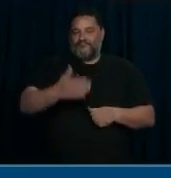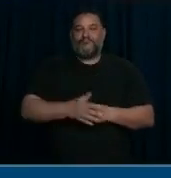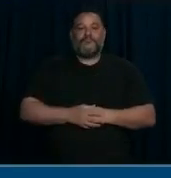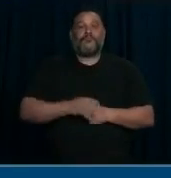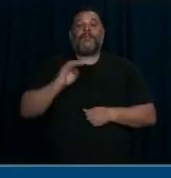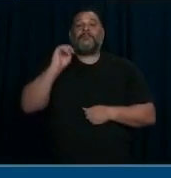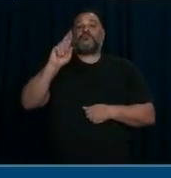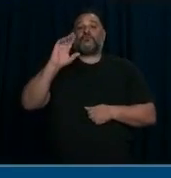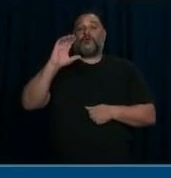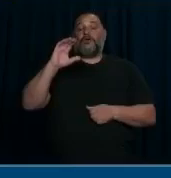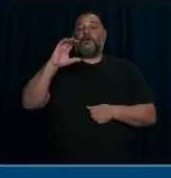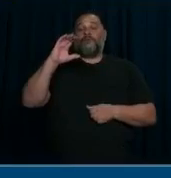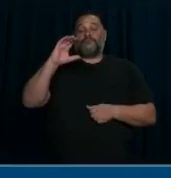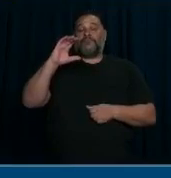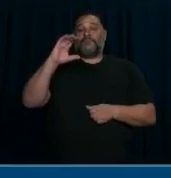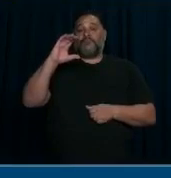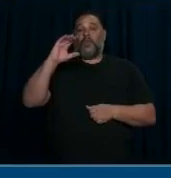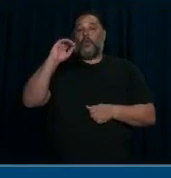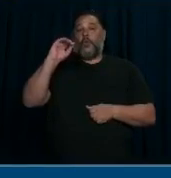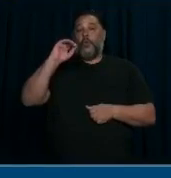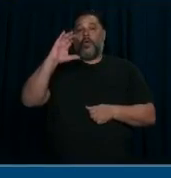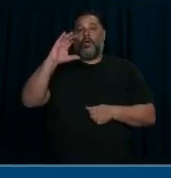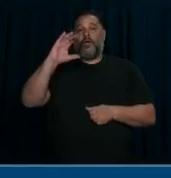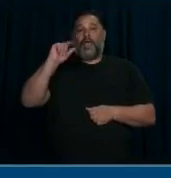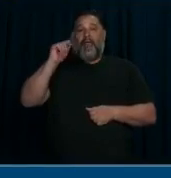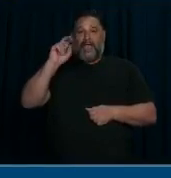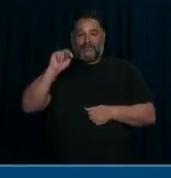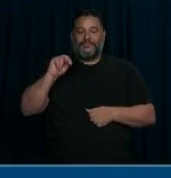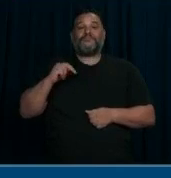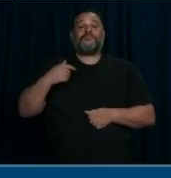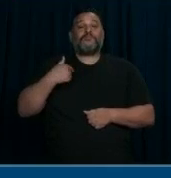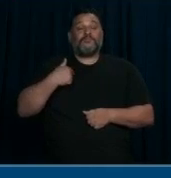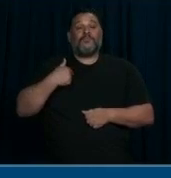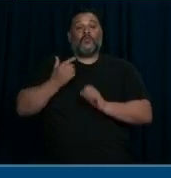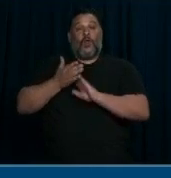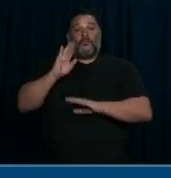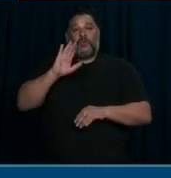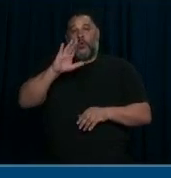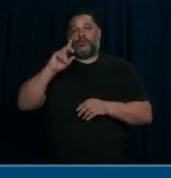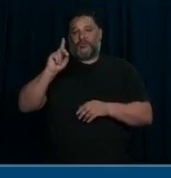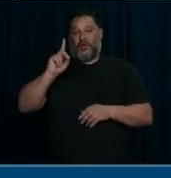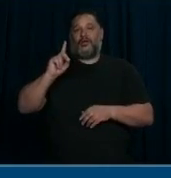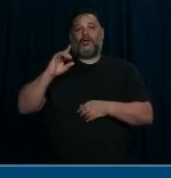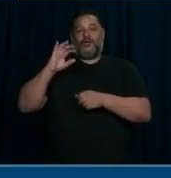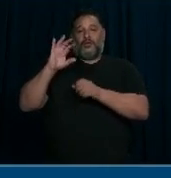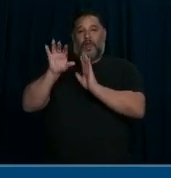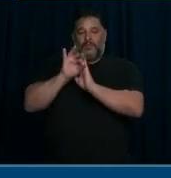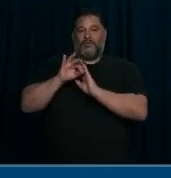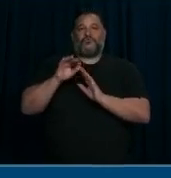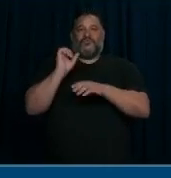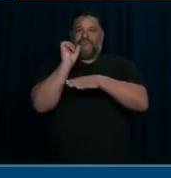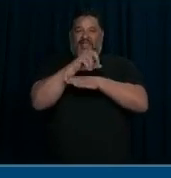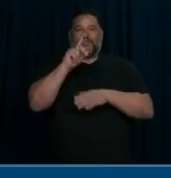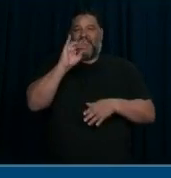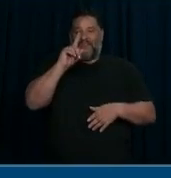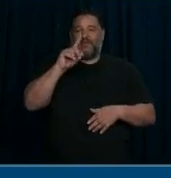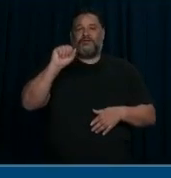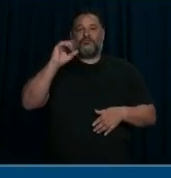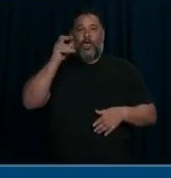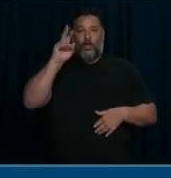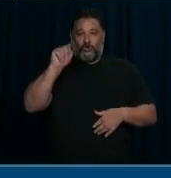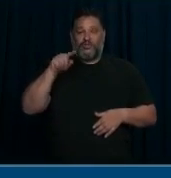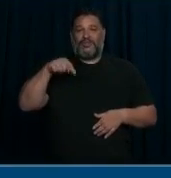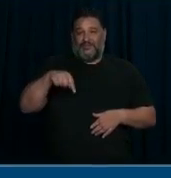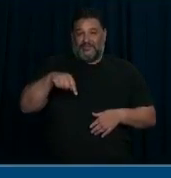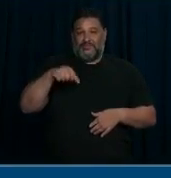Once again, I'm Connor O'Callaghan, and I'm running to be your Democratic nominee to finally defeat MAGA extremist David Schweikert this November. It